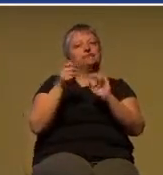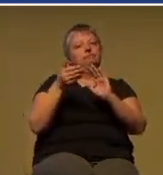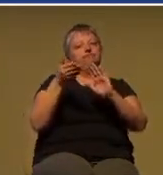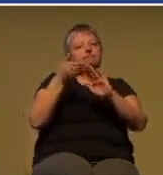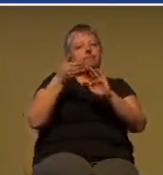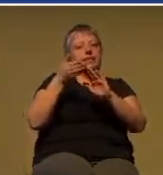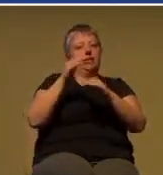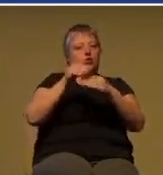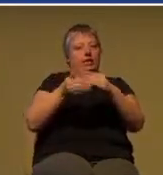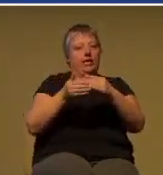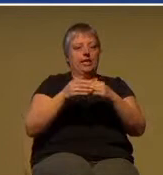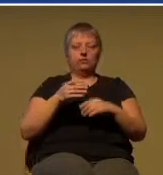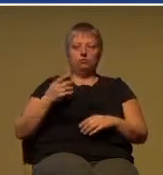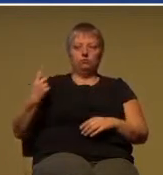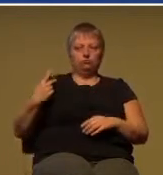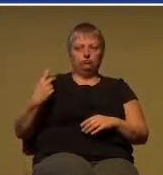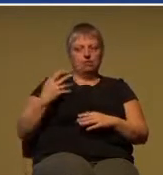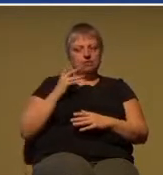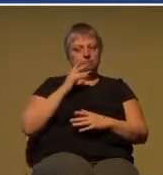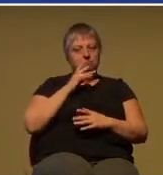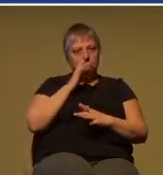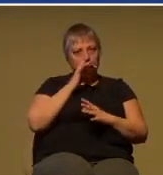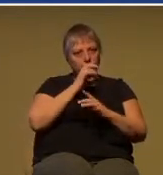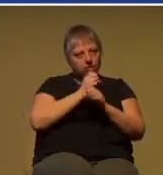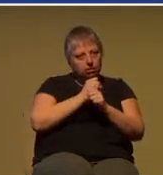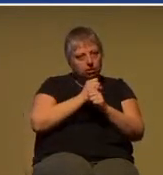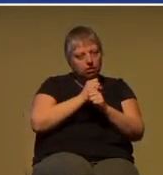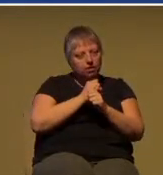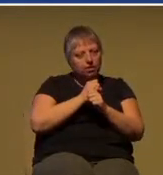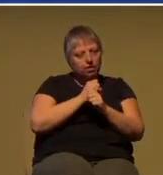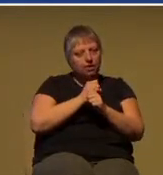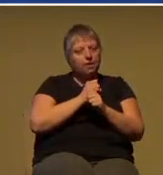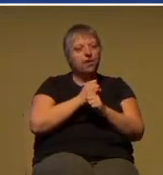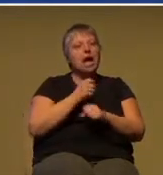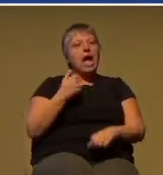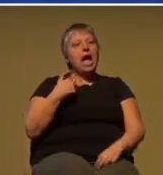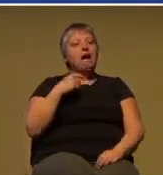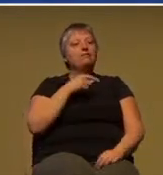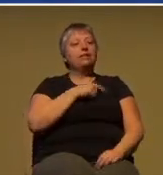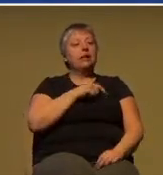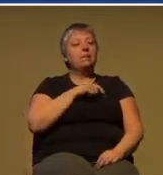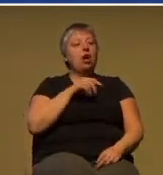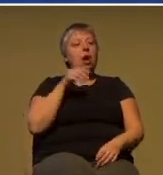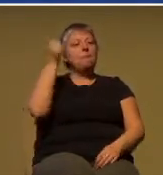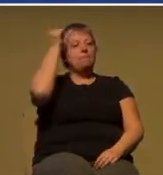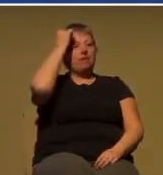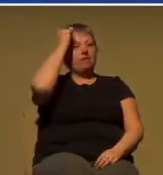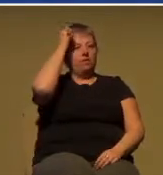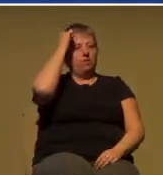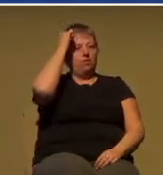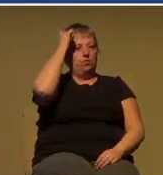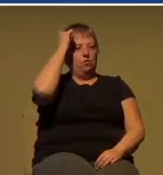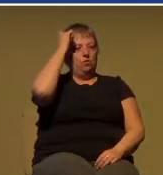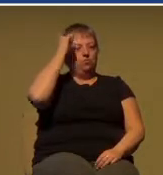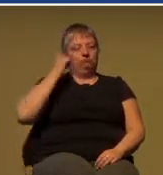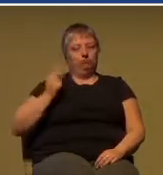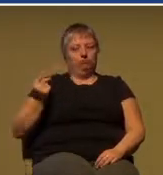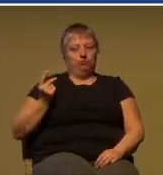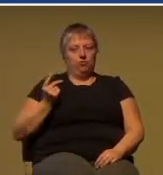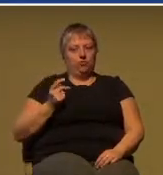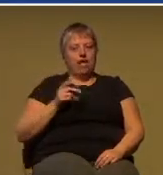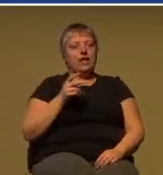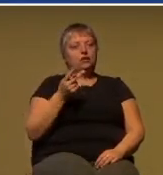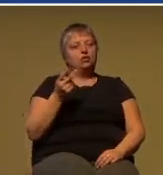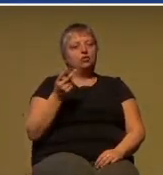weekends. So Debra and I were intrigued. Debra found there was a seminar in Buffalo, and so her and I and Marty and